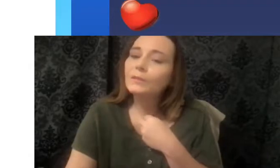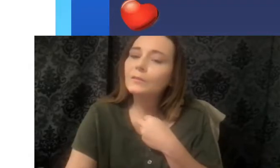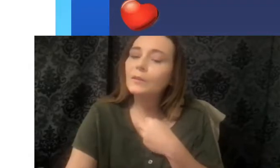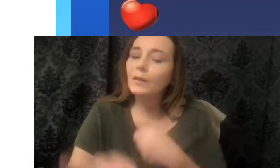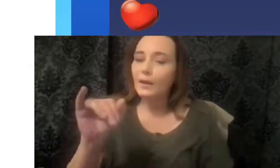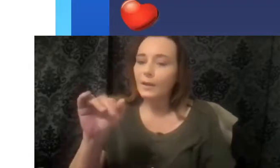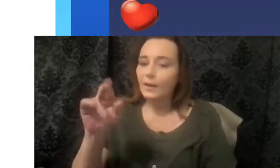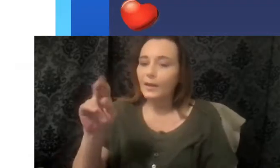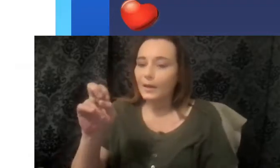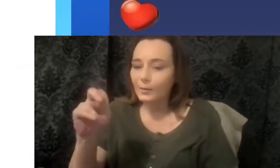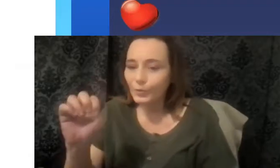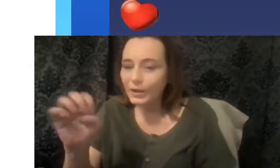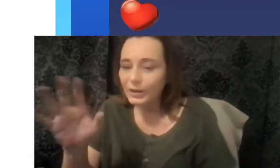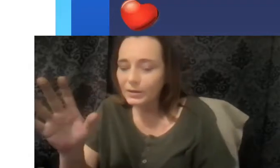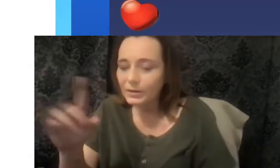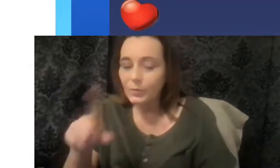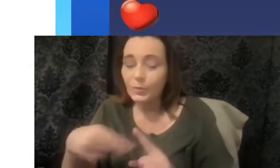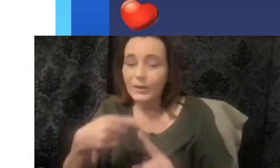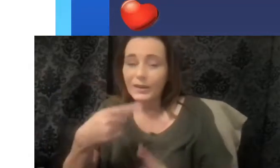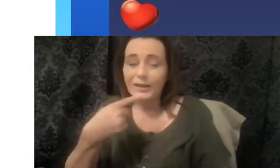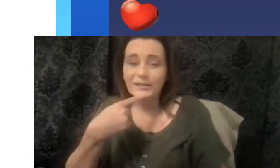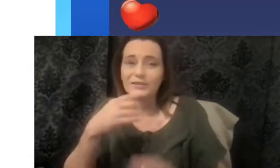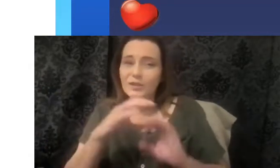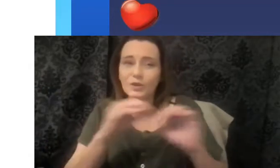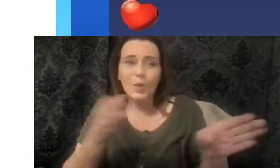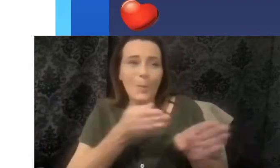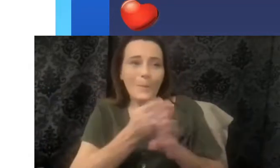when I said no major problem was found, I mean,